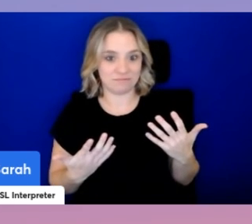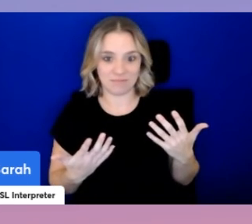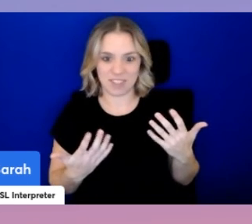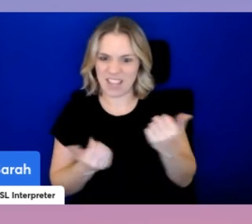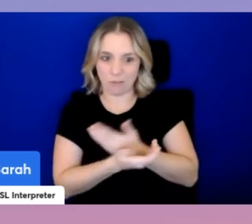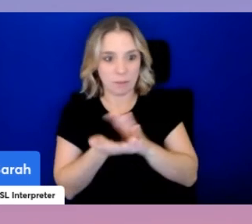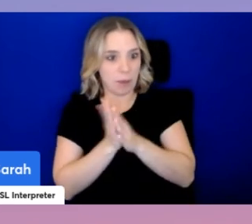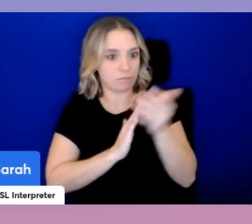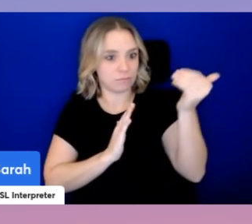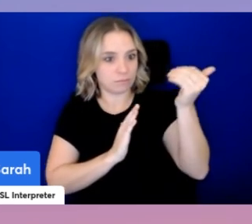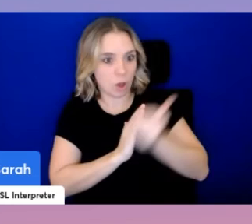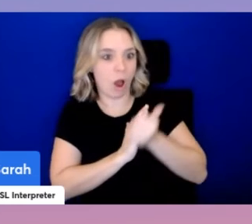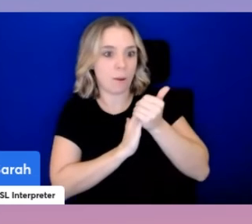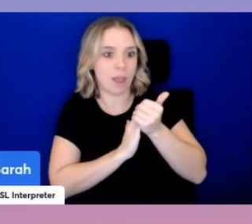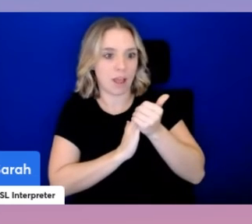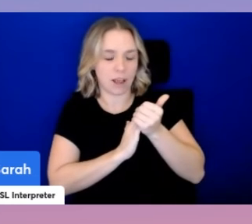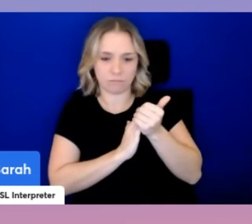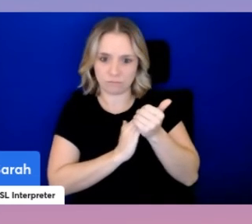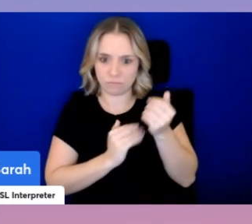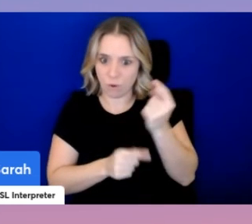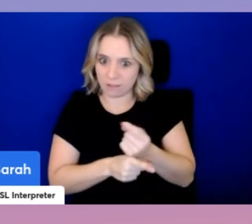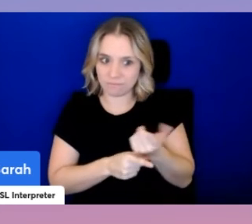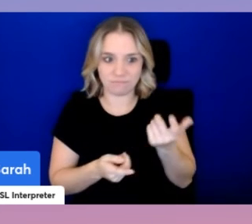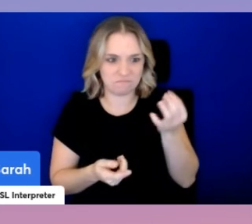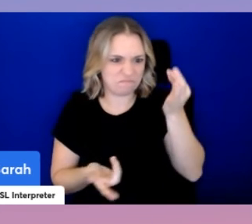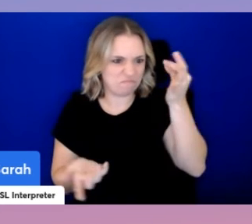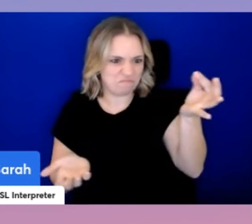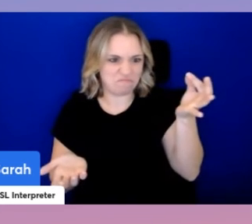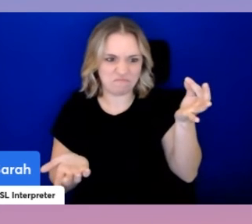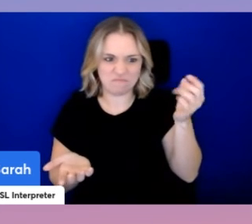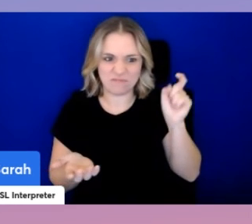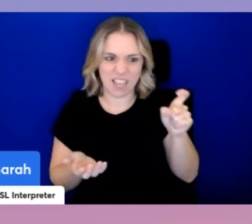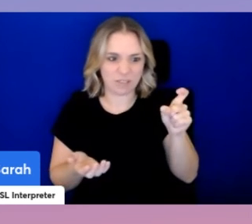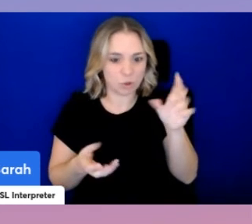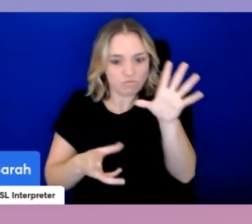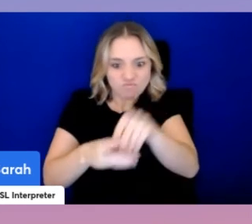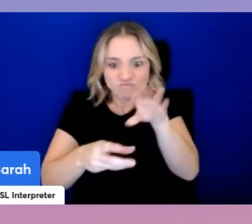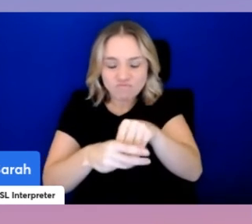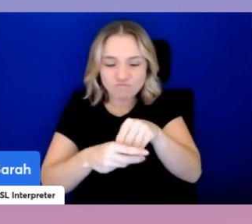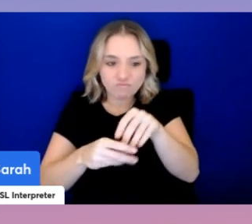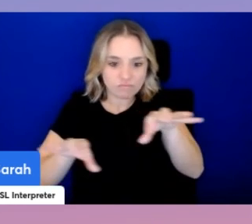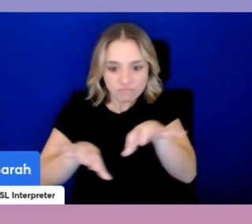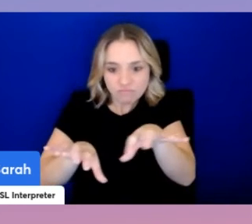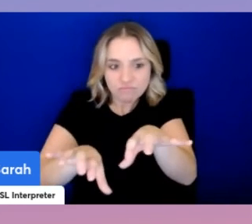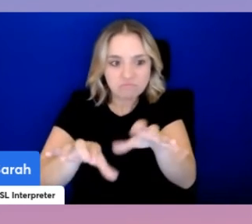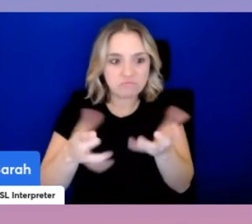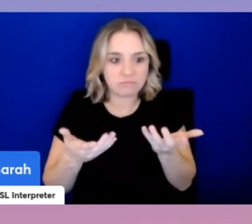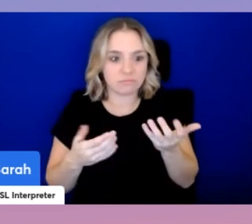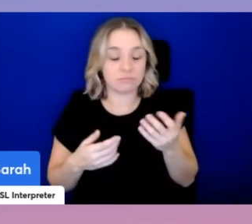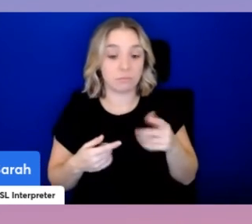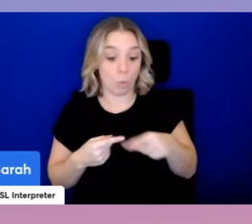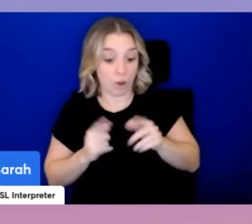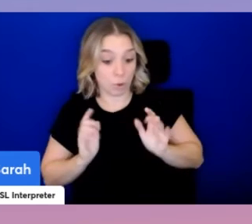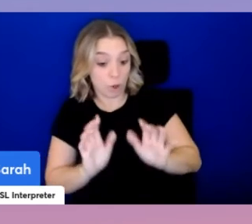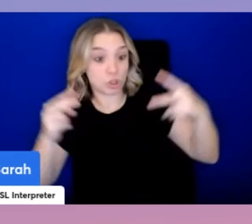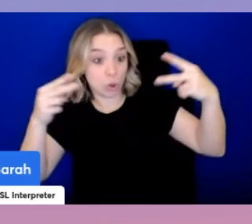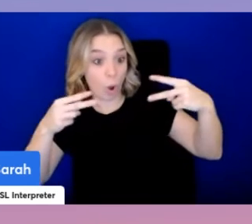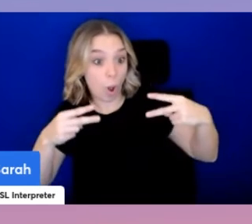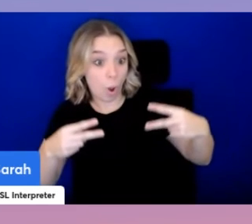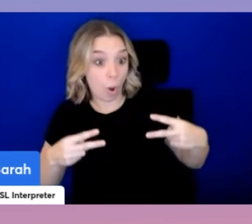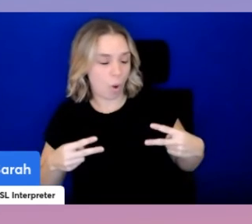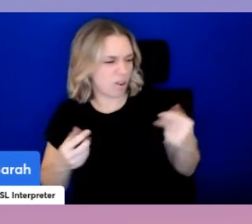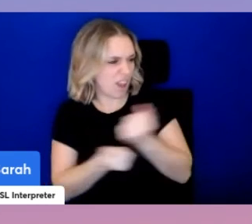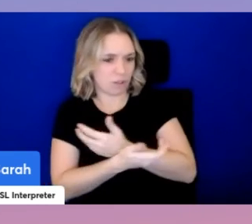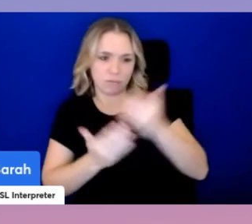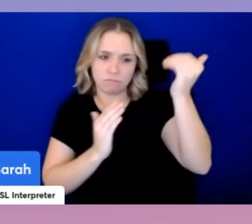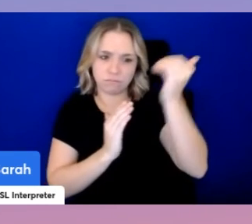right? We have barely any manual intervention of everything. Once we pushed the code to GitHub, everything was